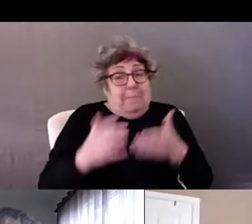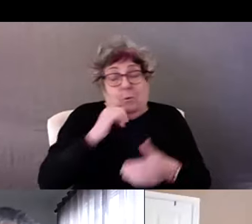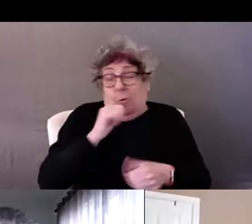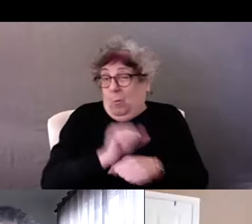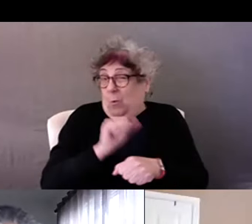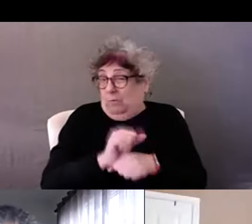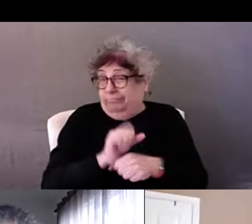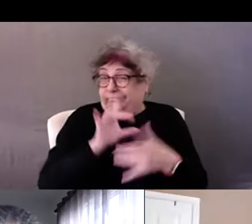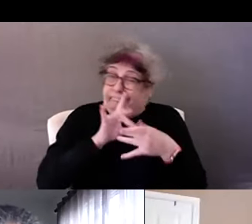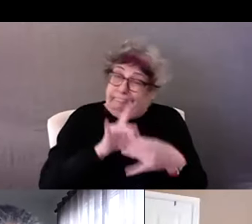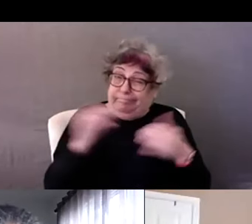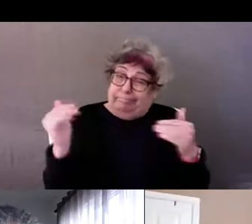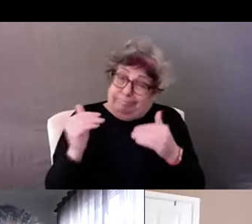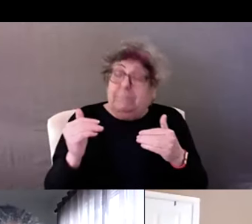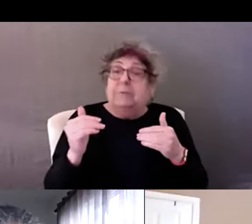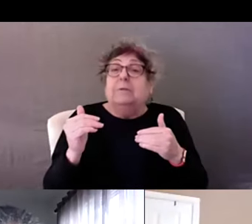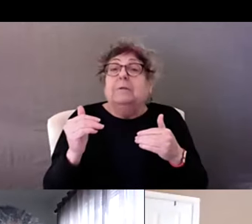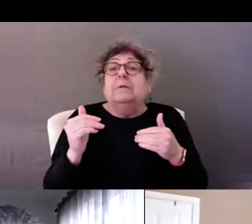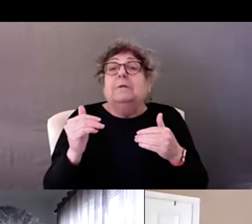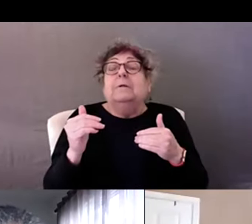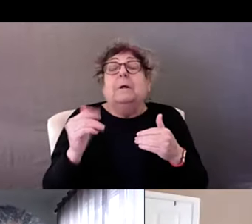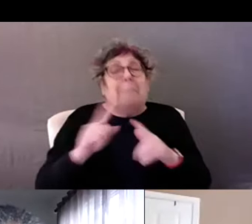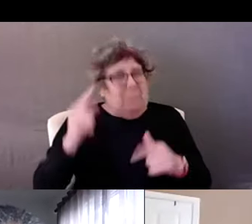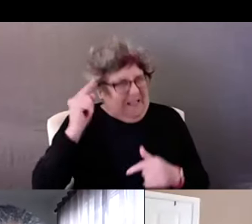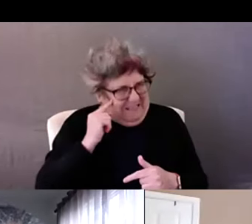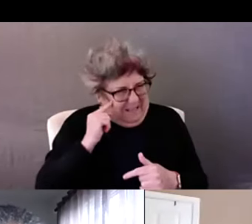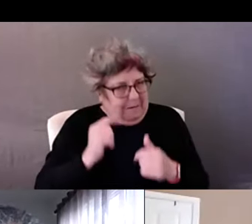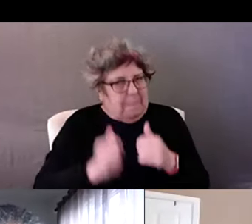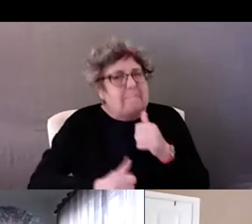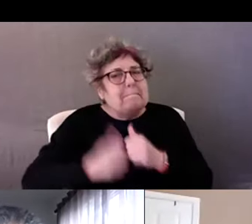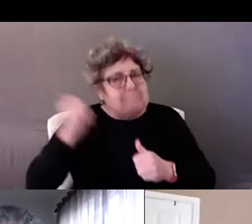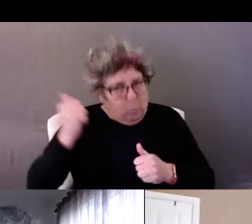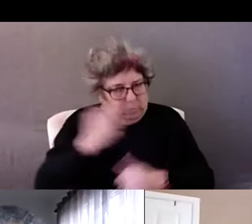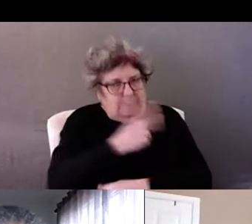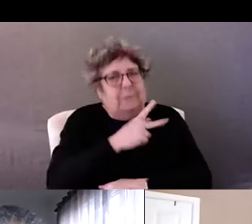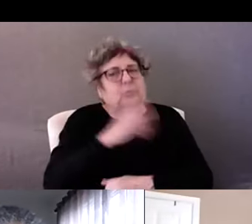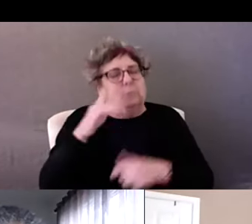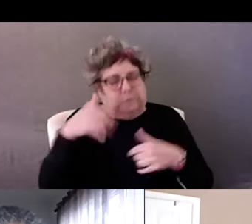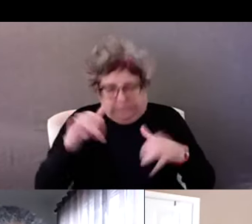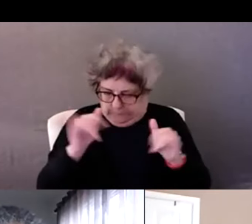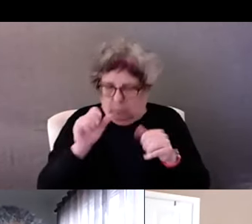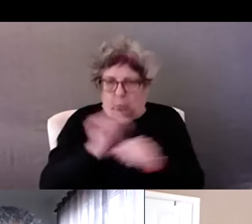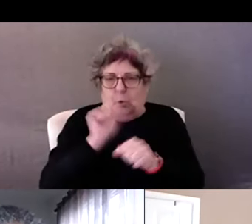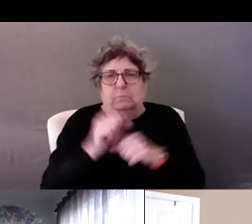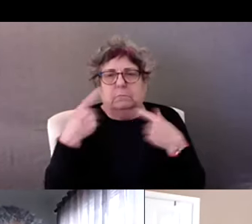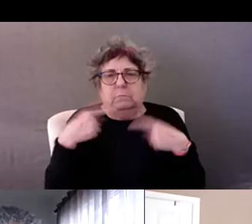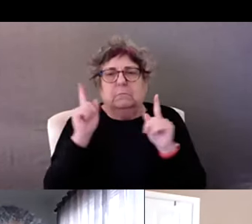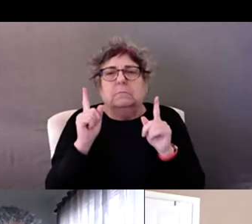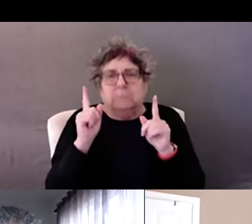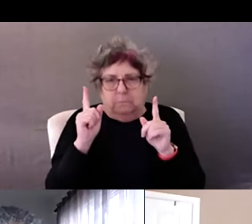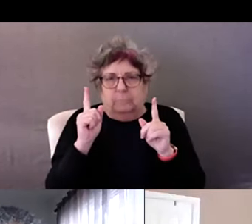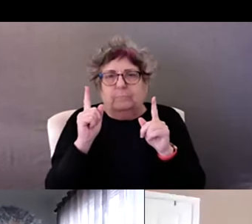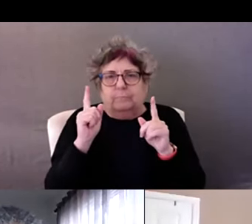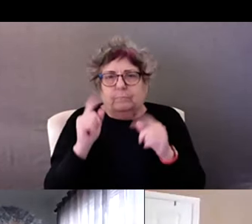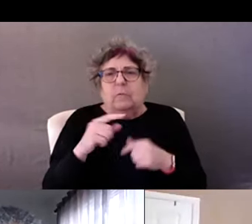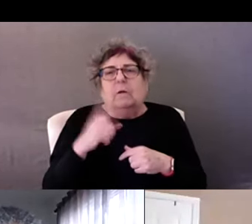but we believe in the majority of patients it will still work, with that caveat being those that are really going very intensive active chemotherapy that's immunosuppressive.